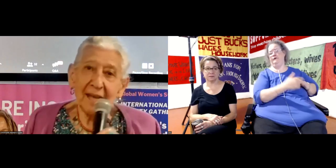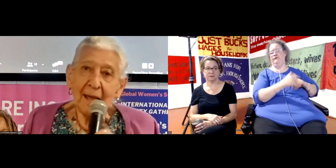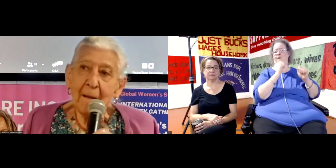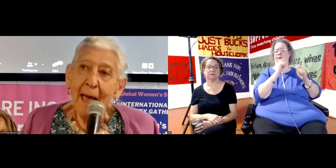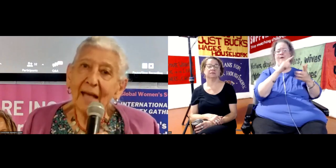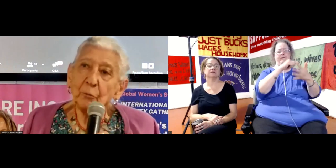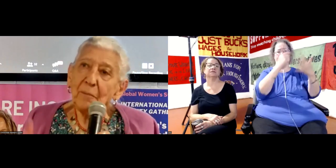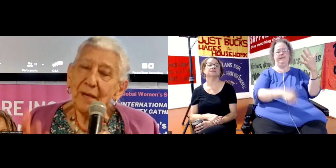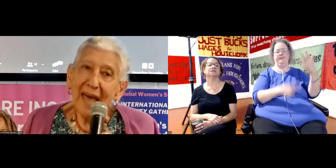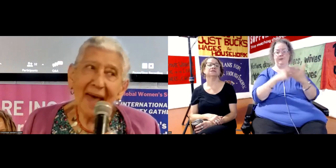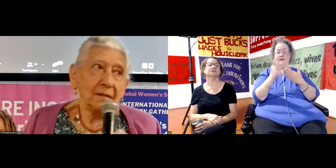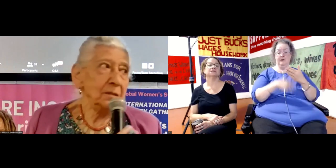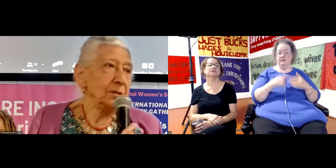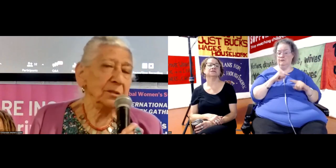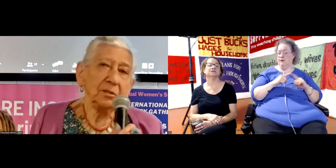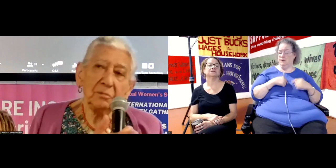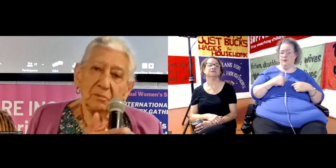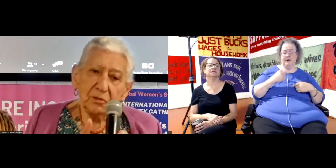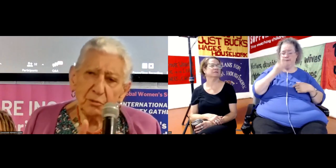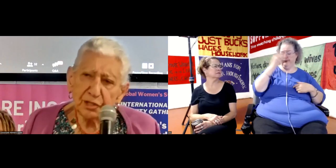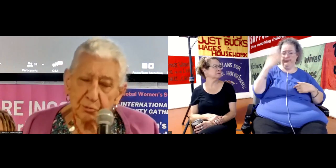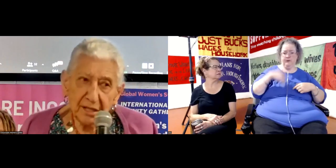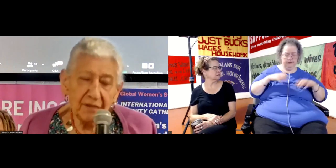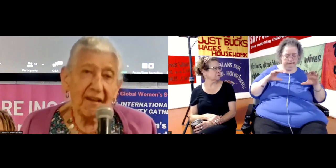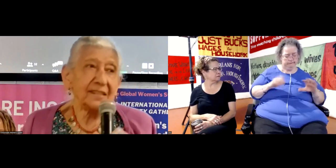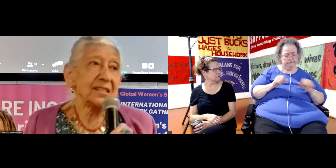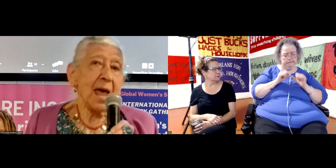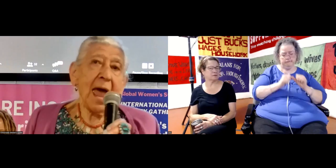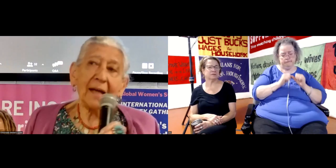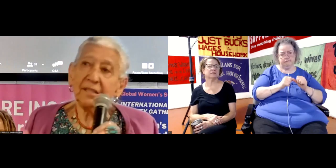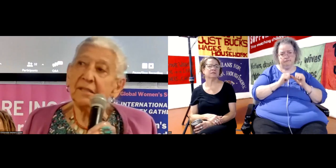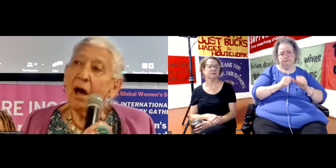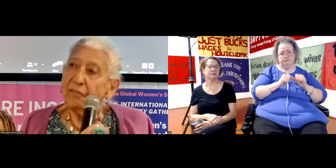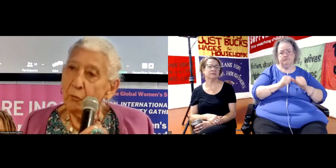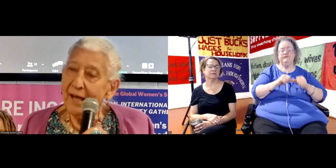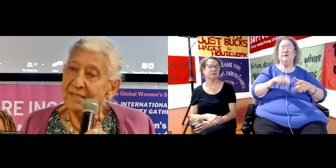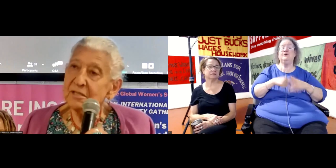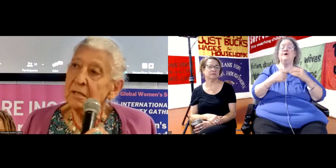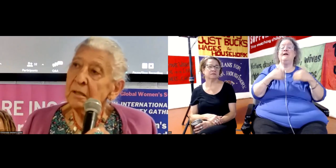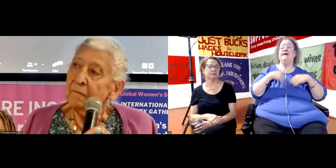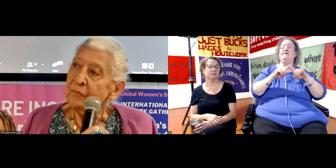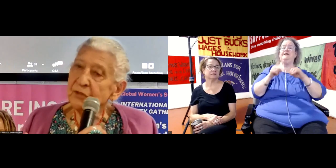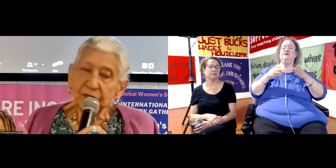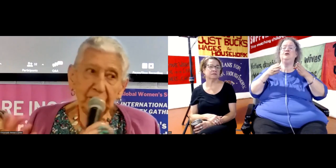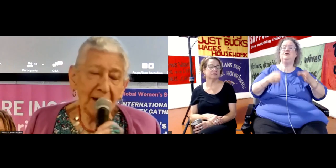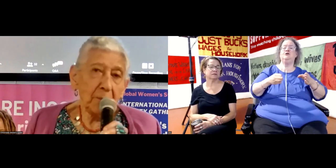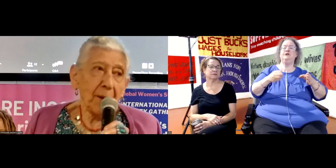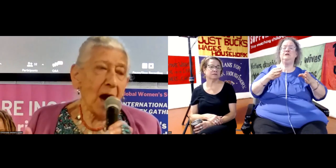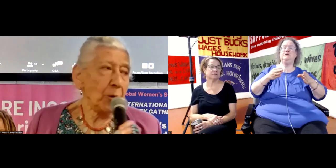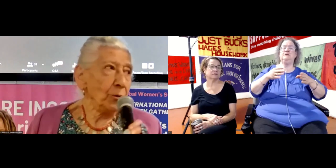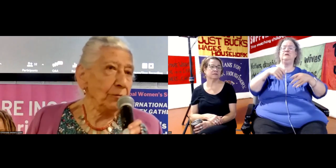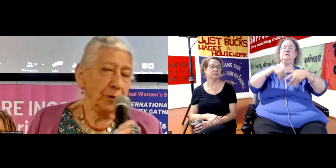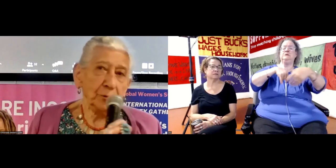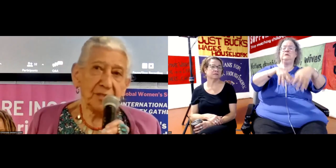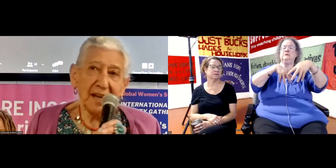squat, and we began to do street events and in other ways to develop